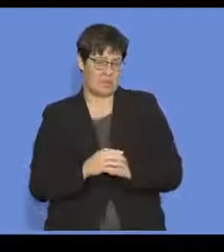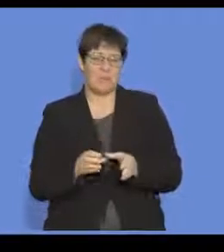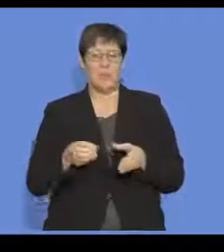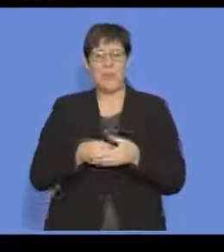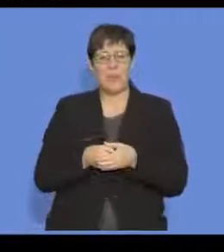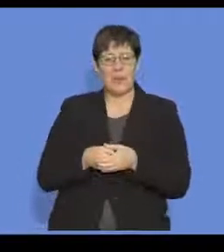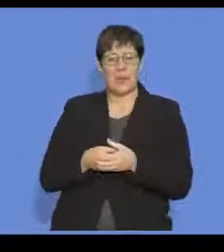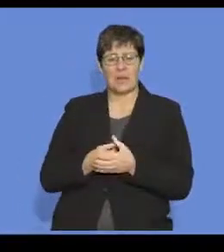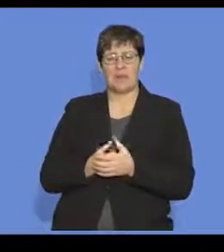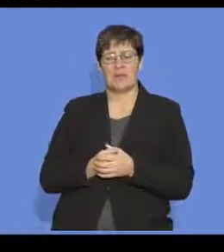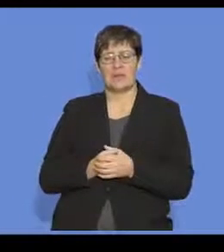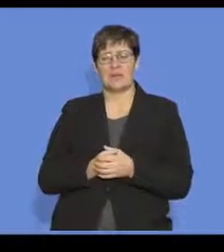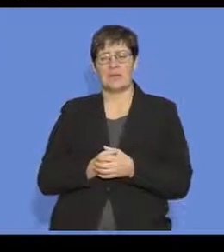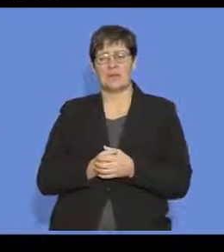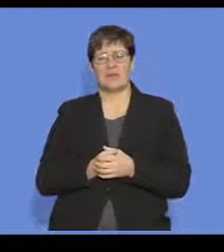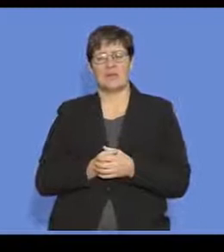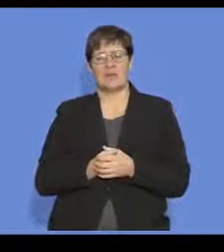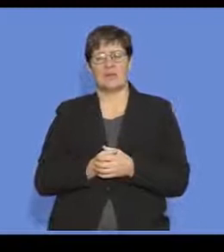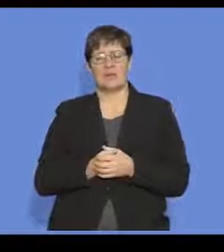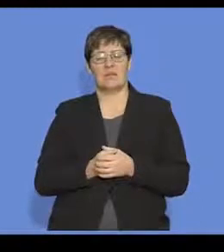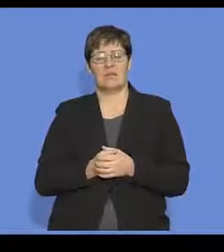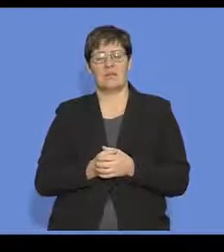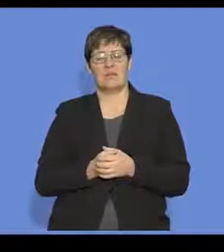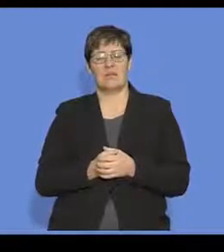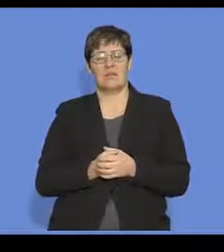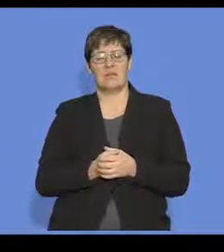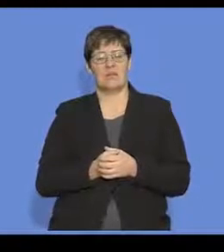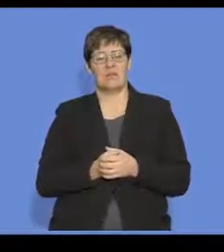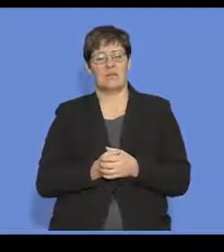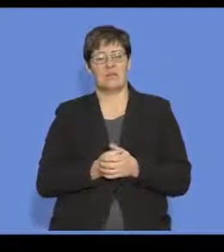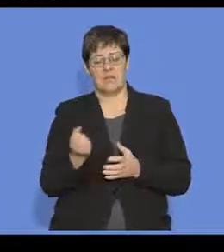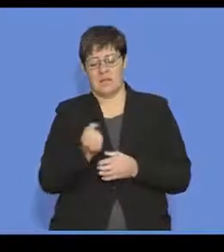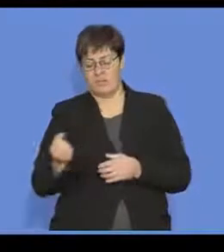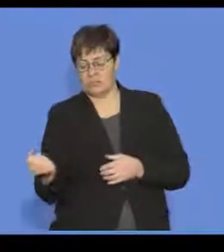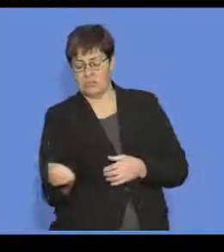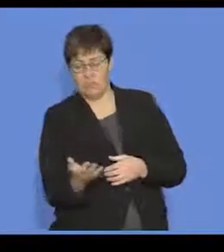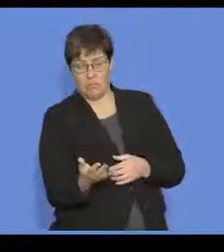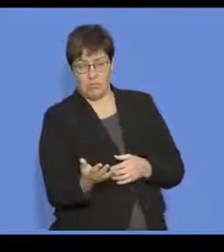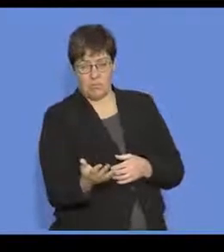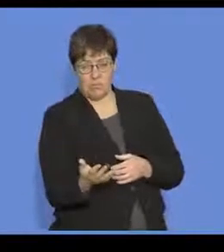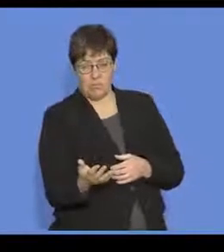something small like this. When a die is rolled